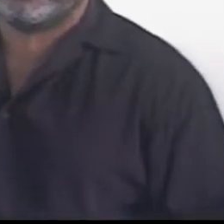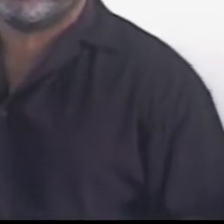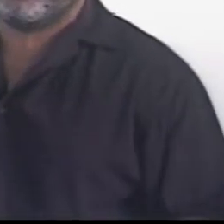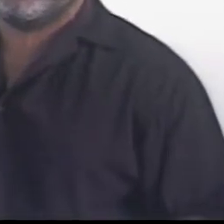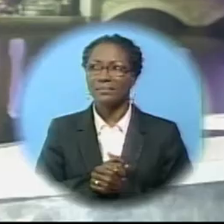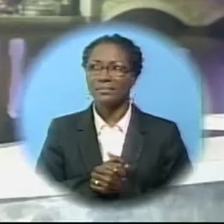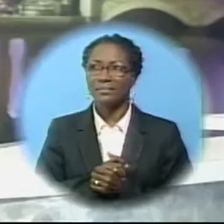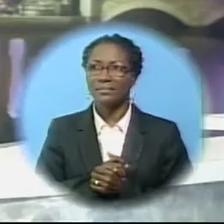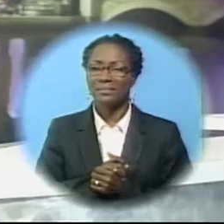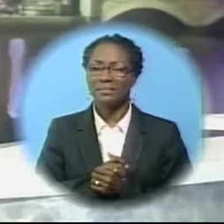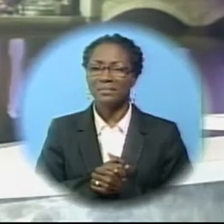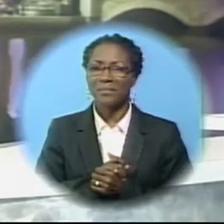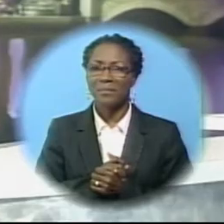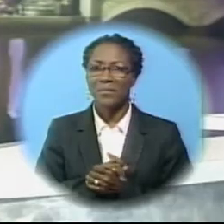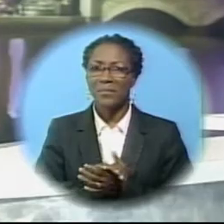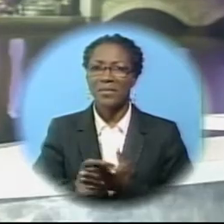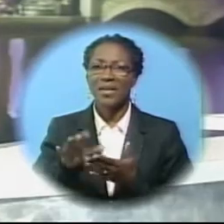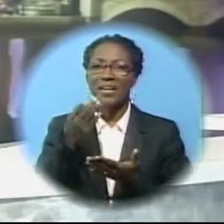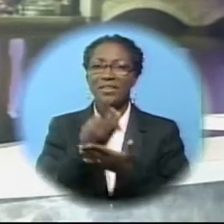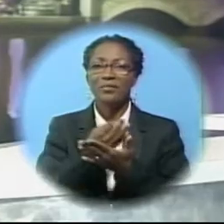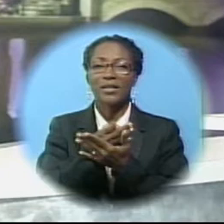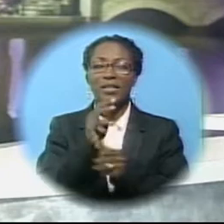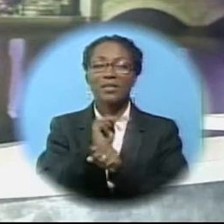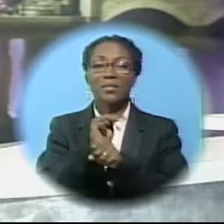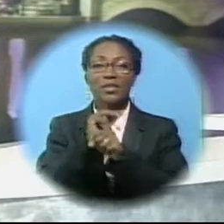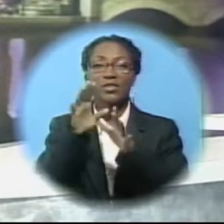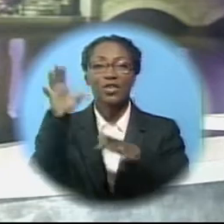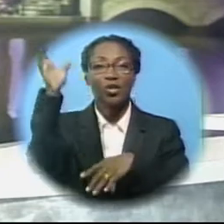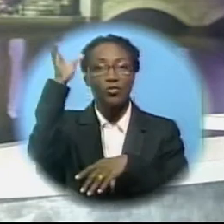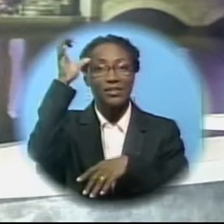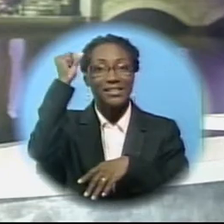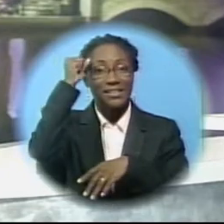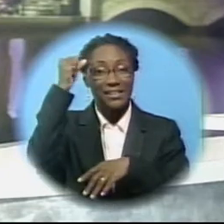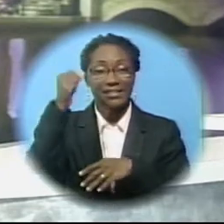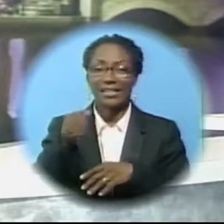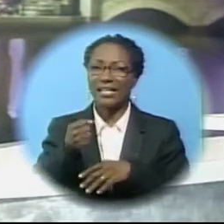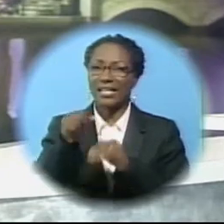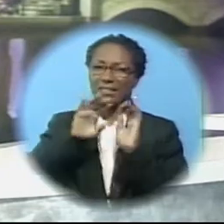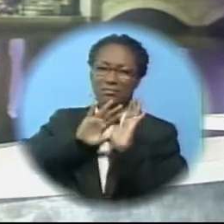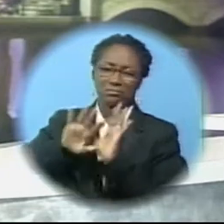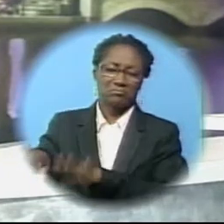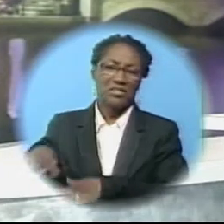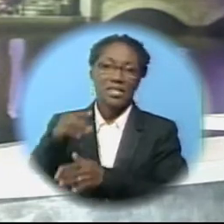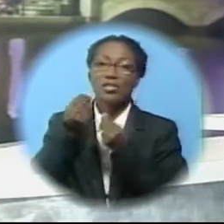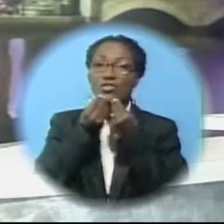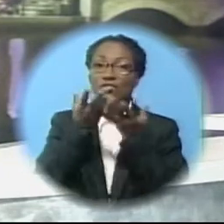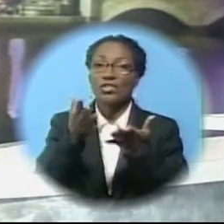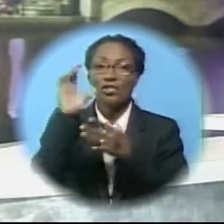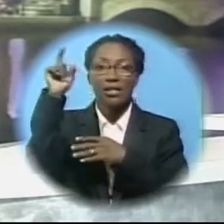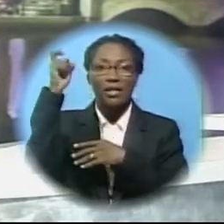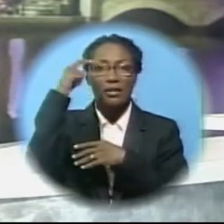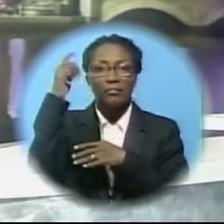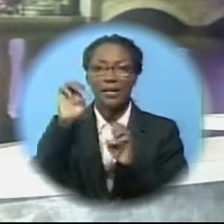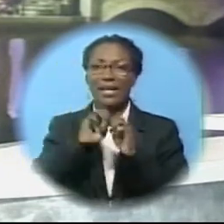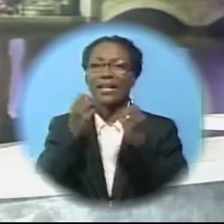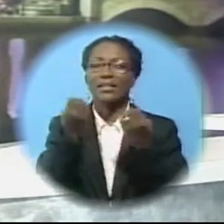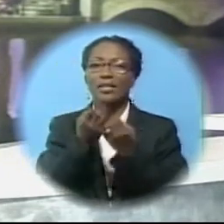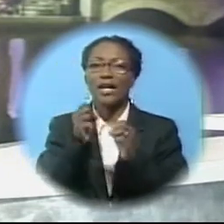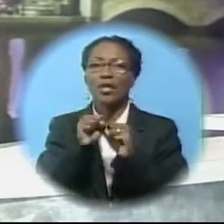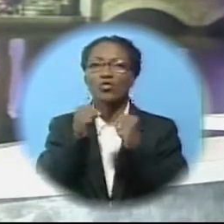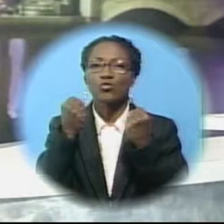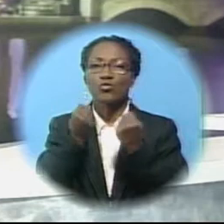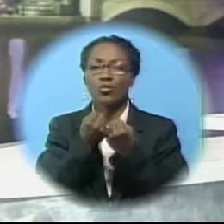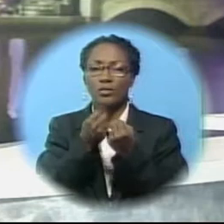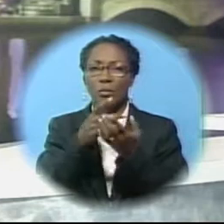her. Finance Minister Chris Sinclair is dismissing suggestions government's economic and social policies are turning